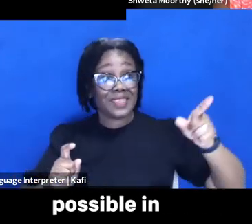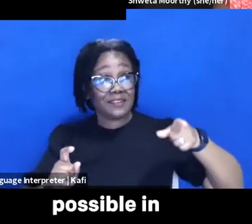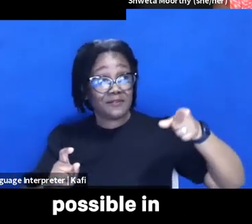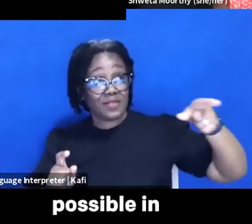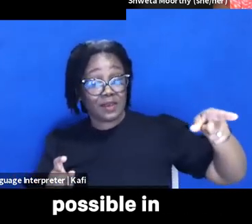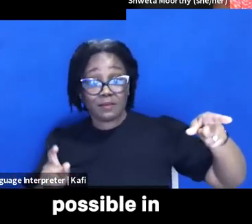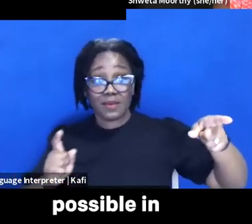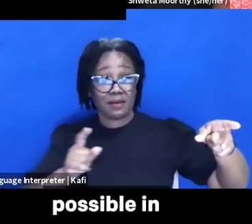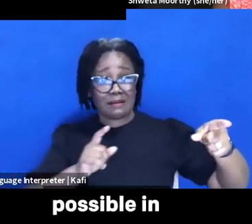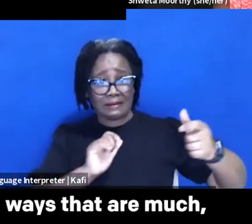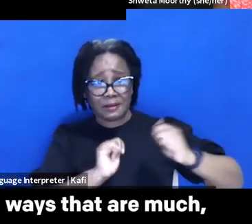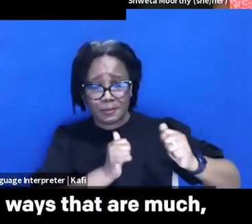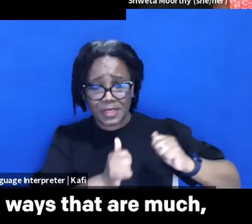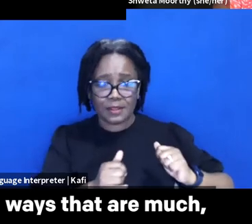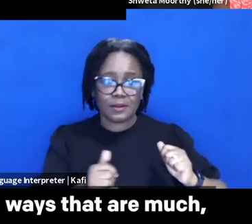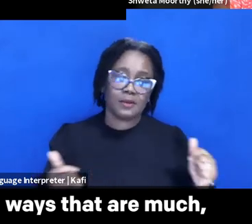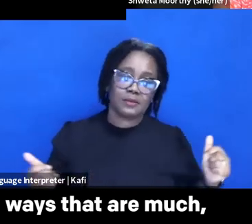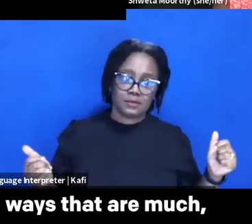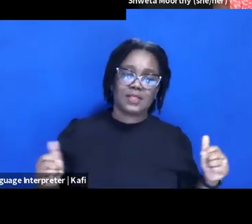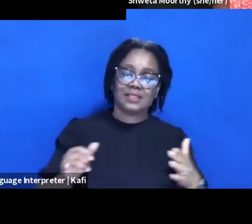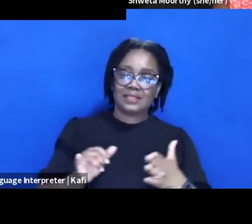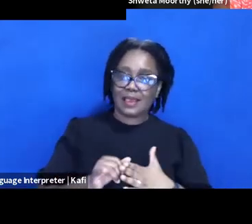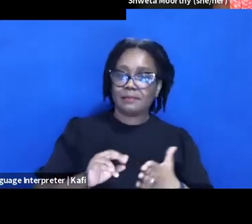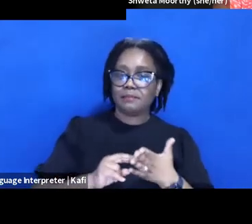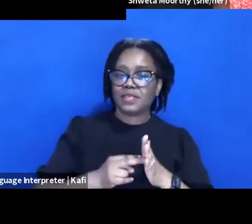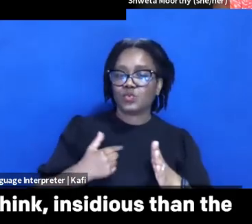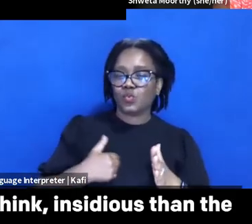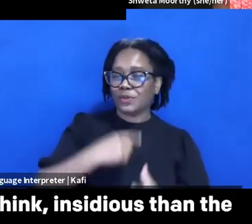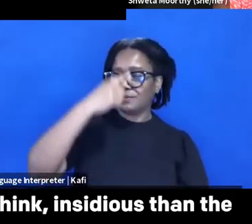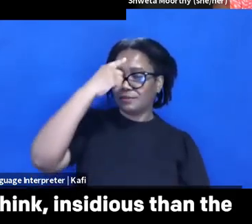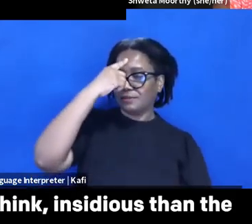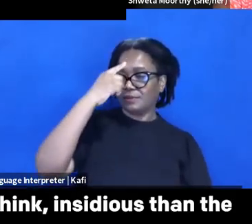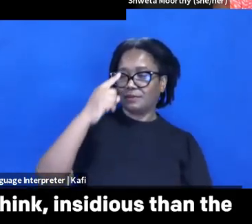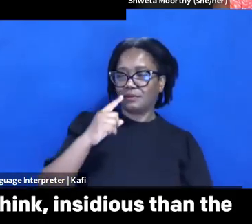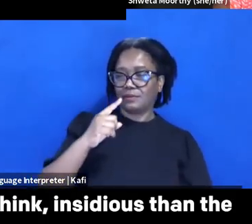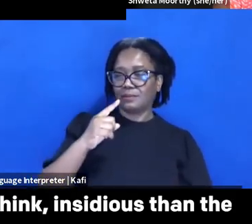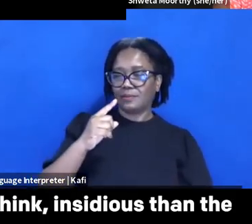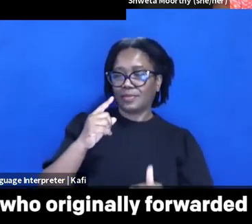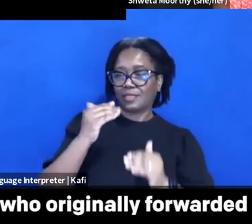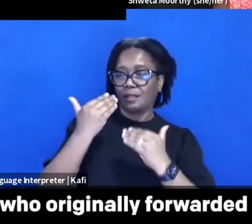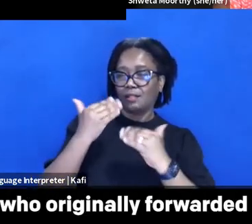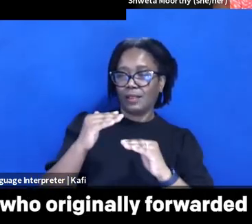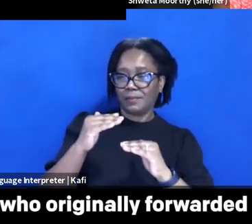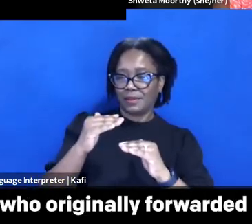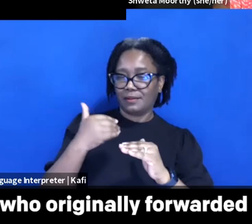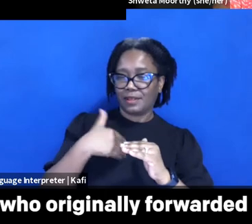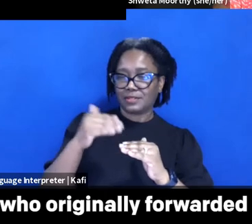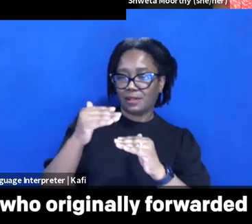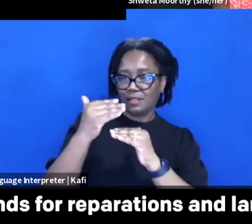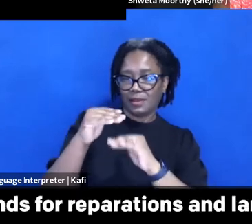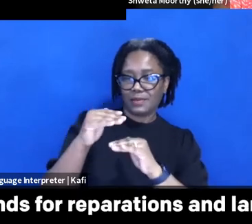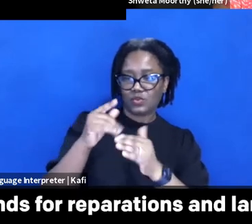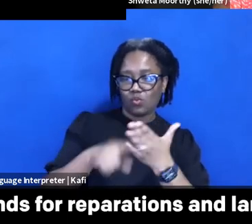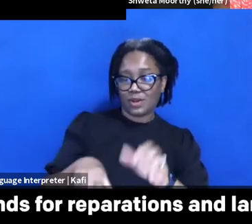possible in ways that are much, I think, insidious than the people who originally forwarded